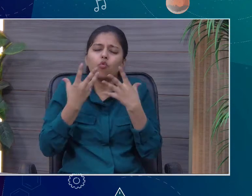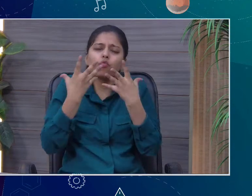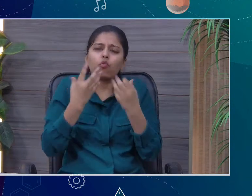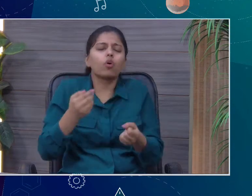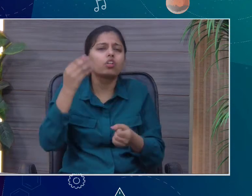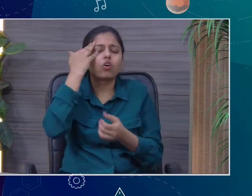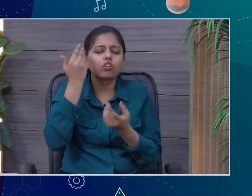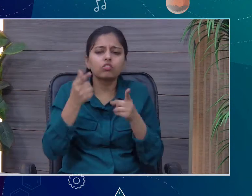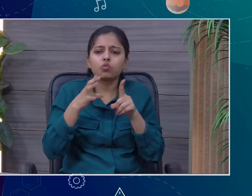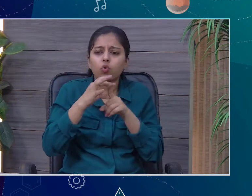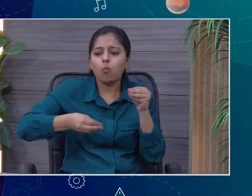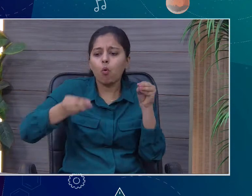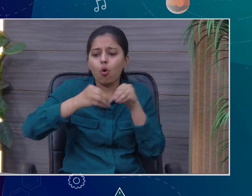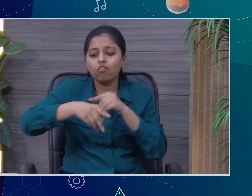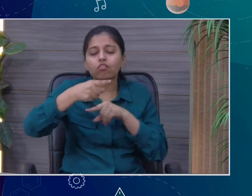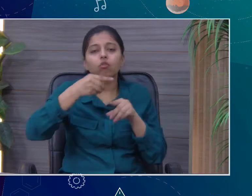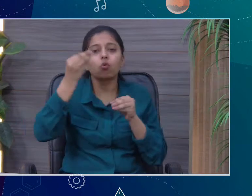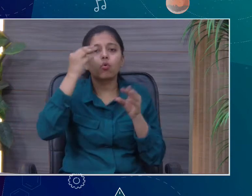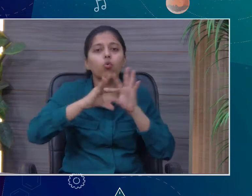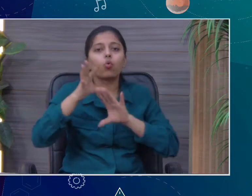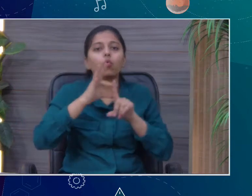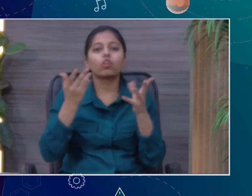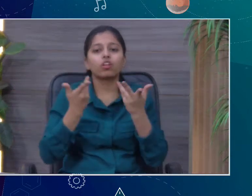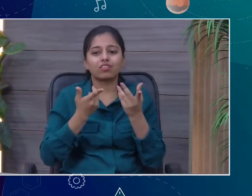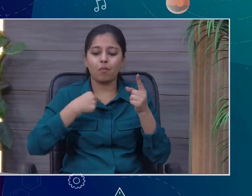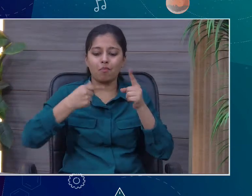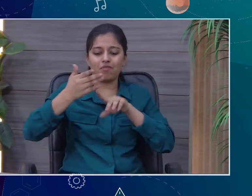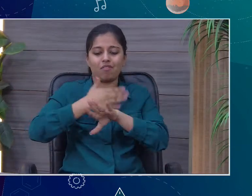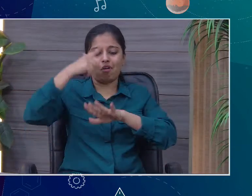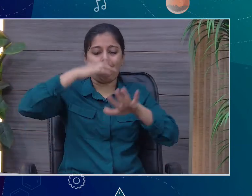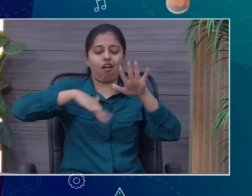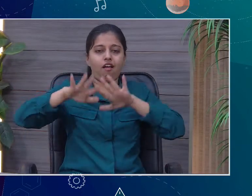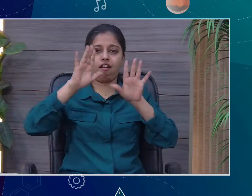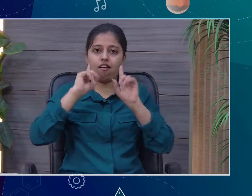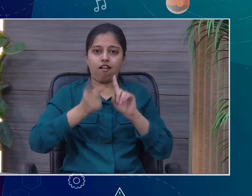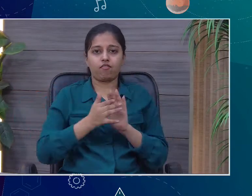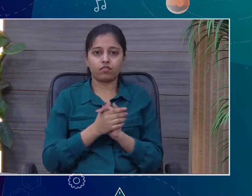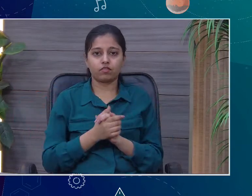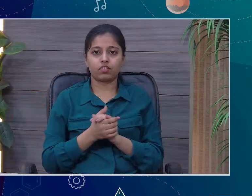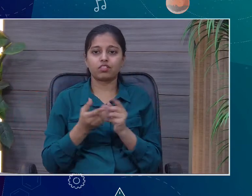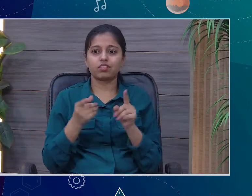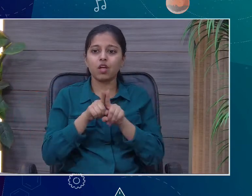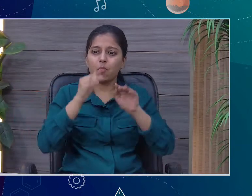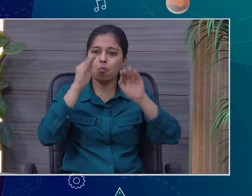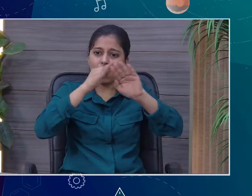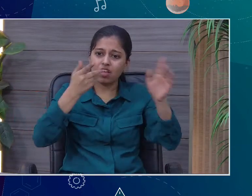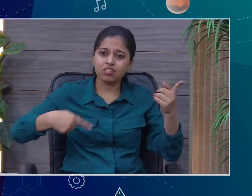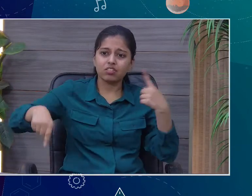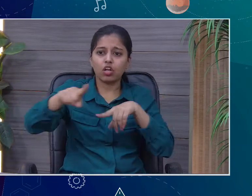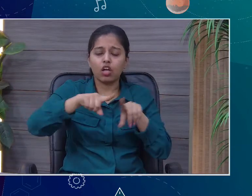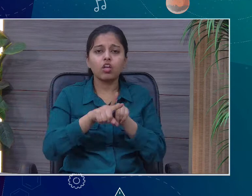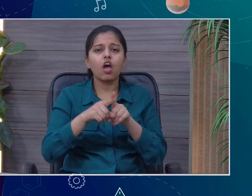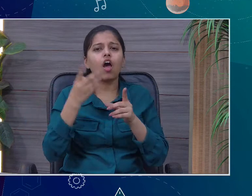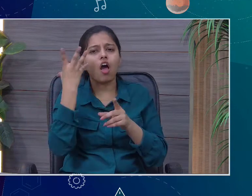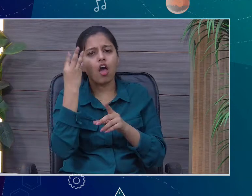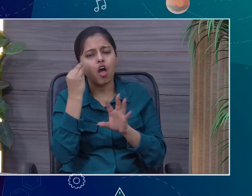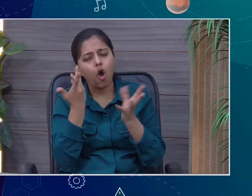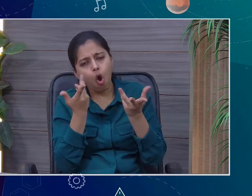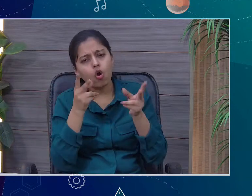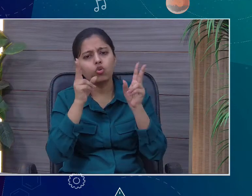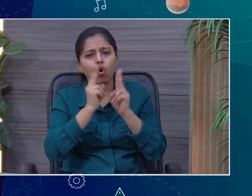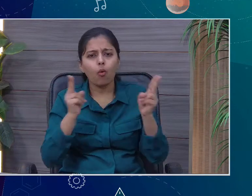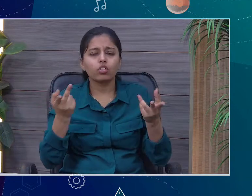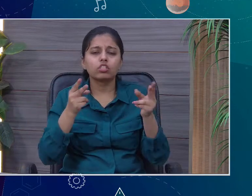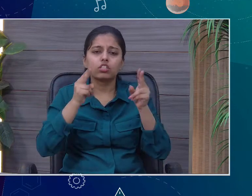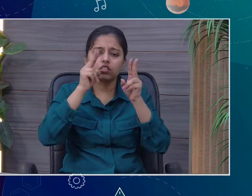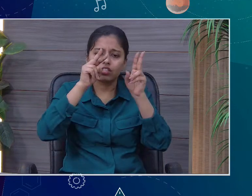doing, and then we have to have a good plan for taking it to our children, whether they are normal children or children with